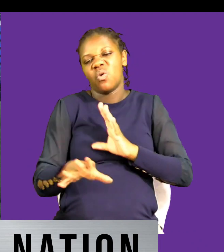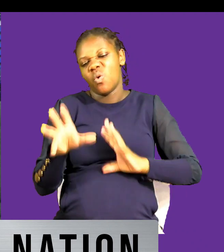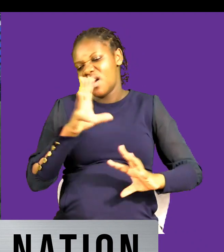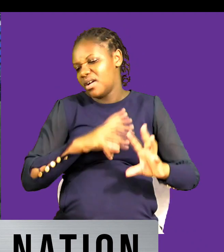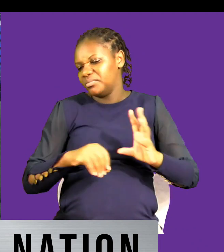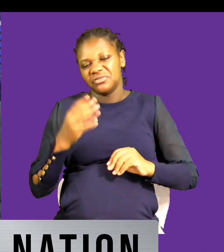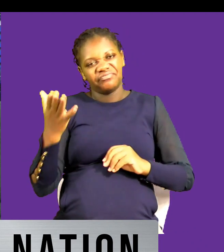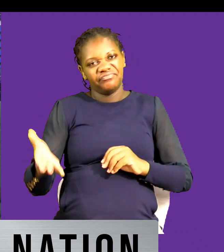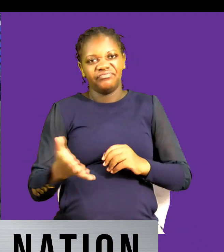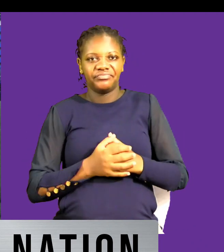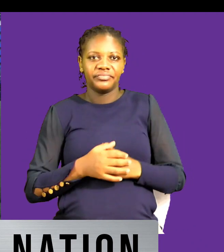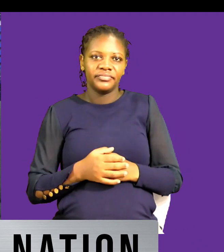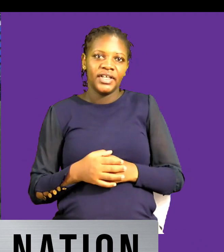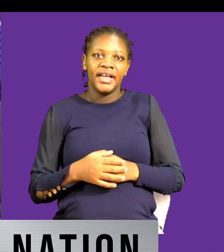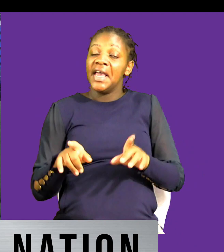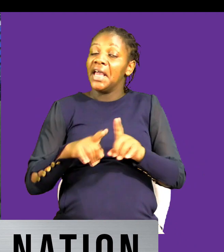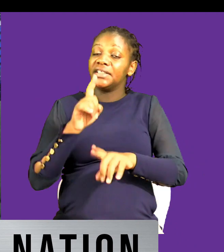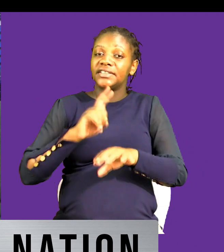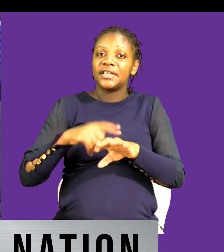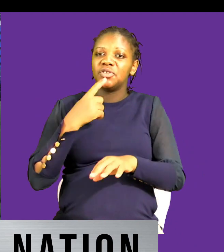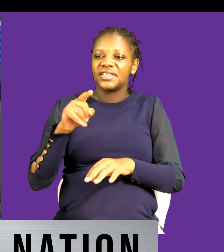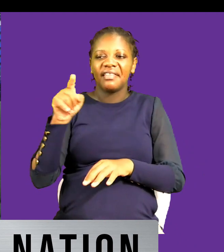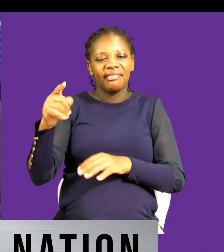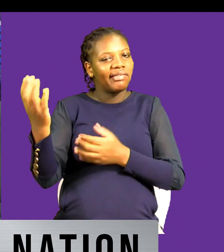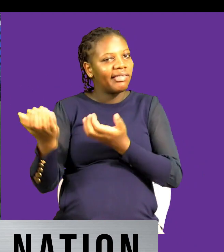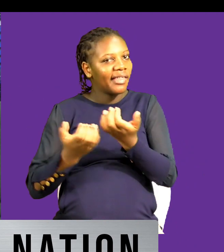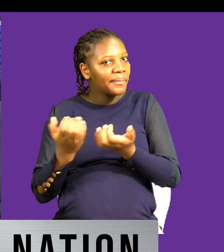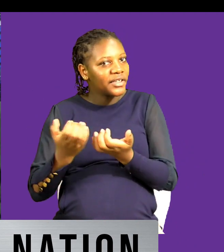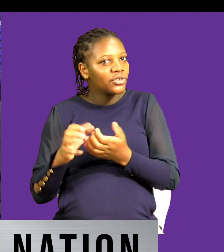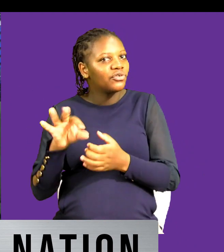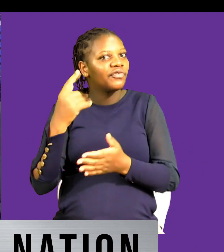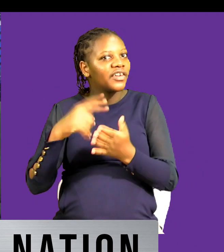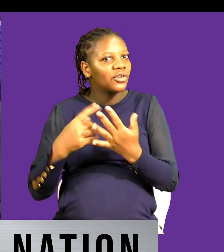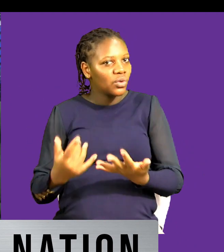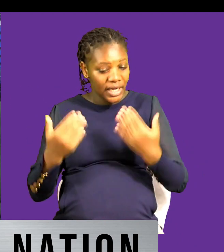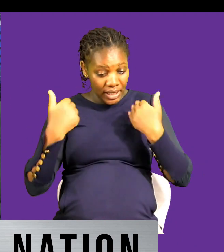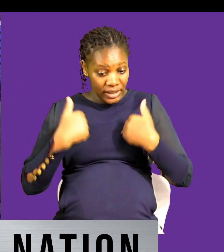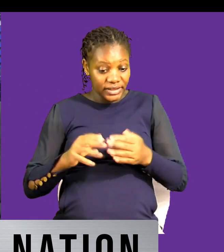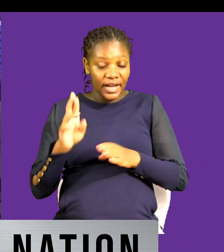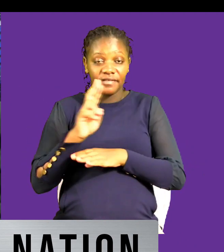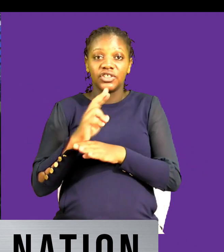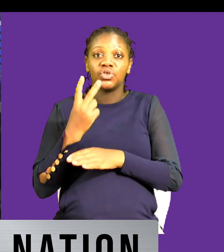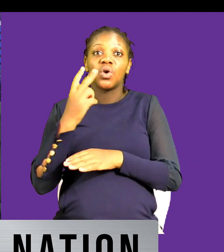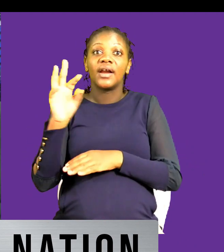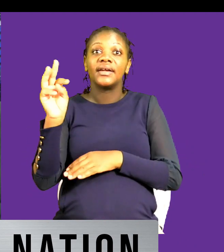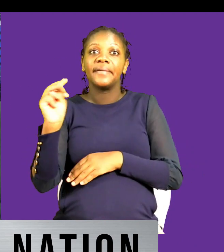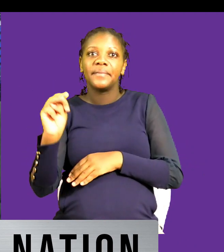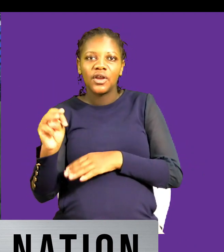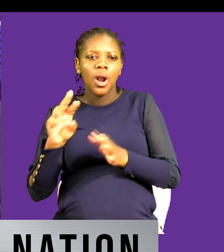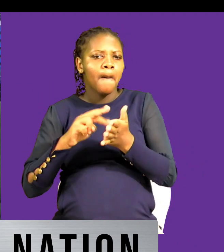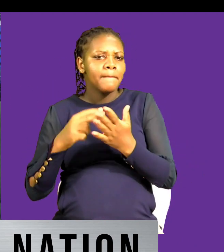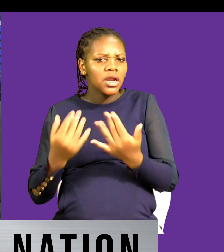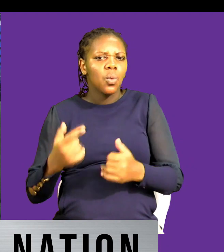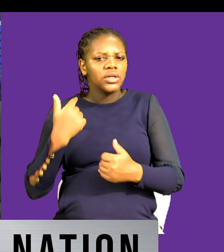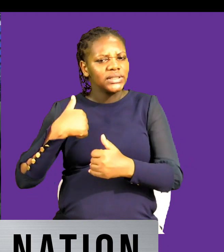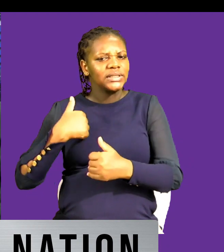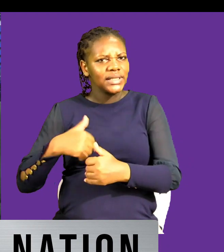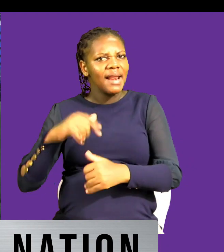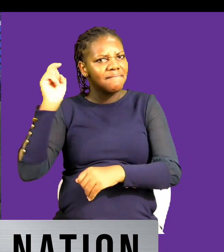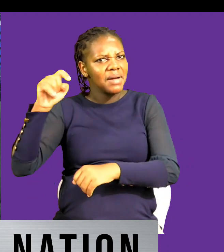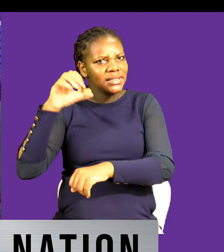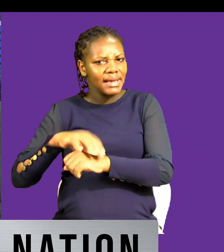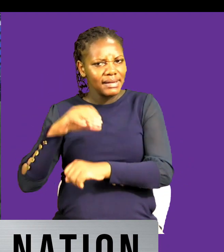talk about a business kind of an arrangement where you are saying that I've spent 200 million, so I need to get back my 200 million, and